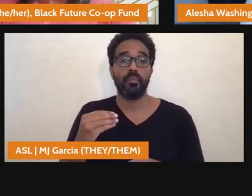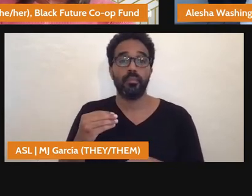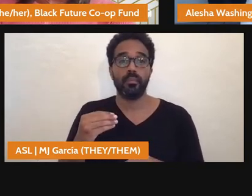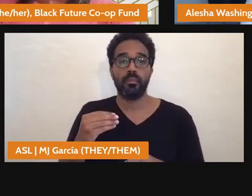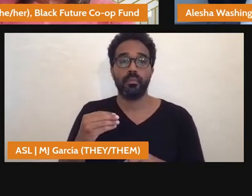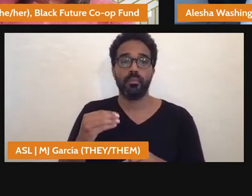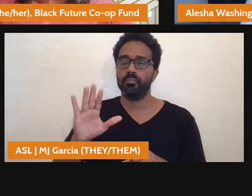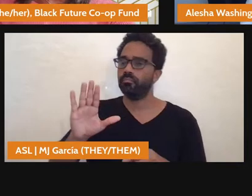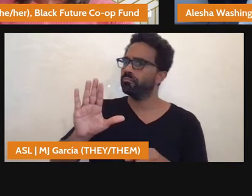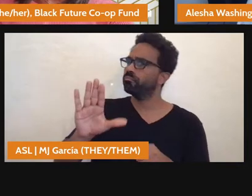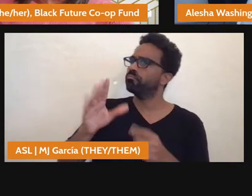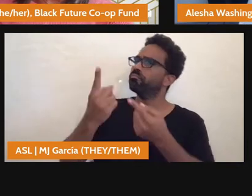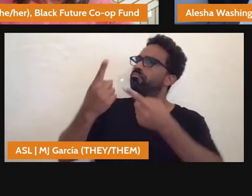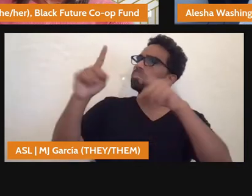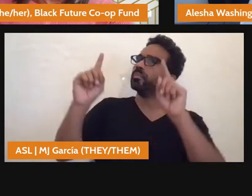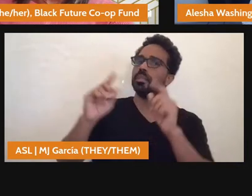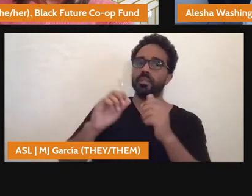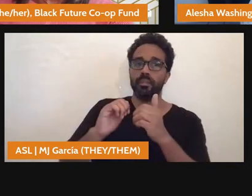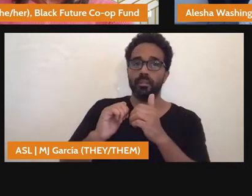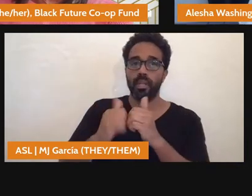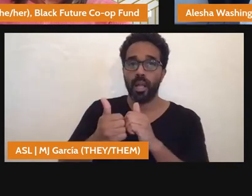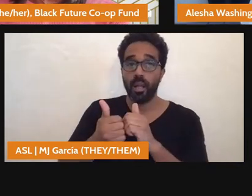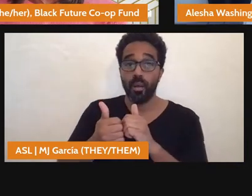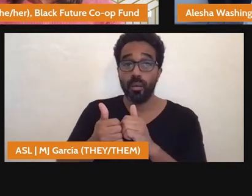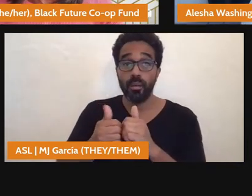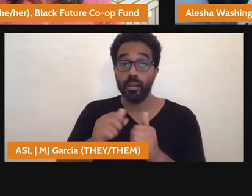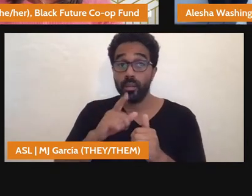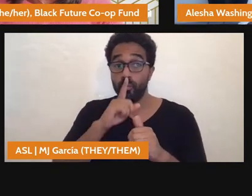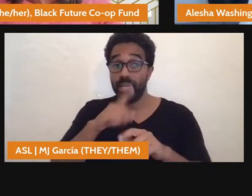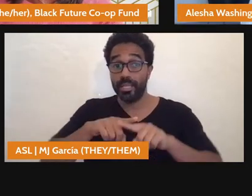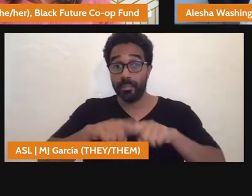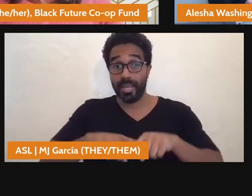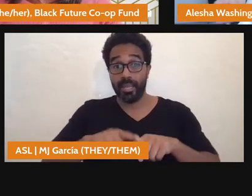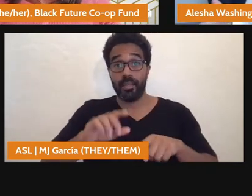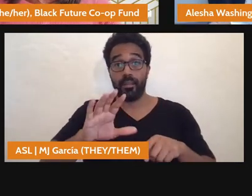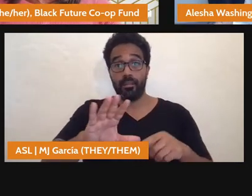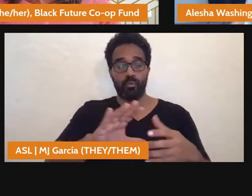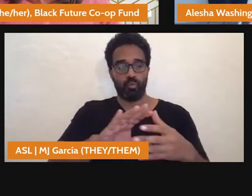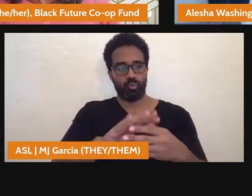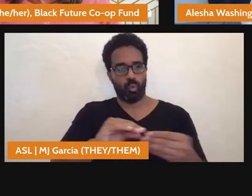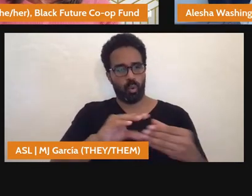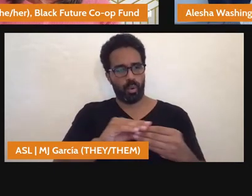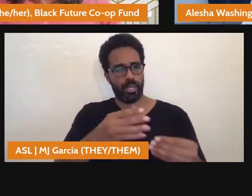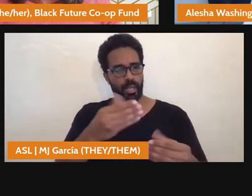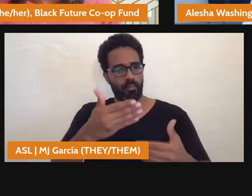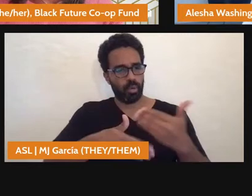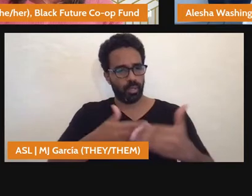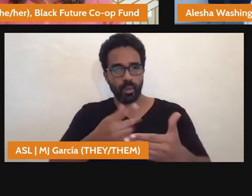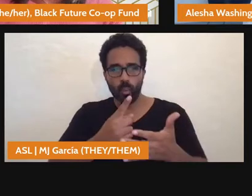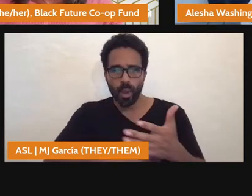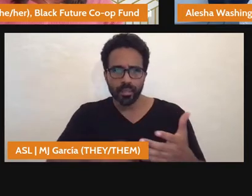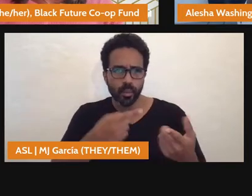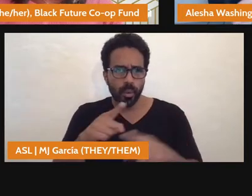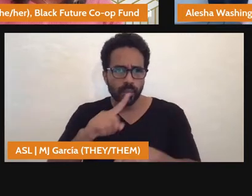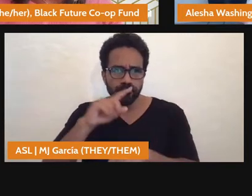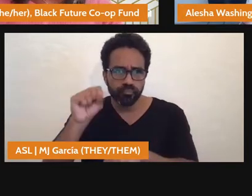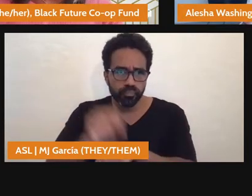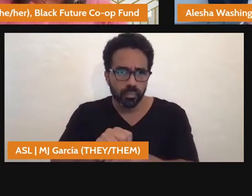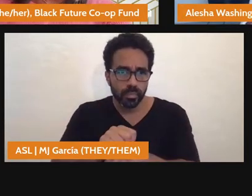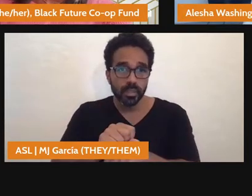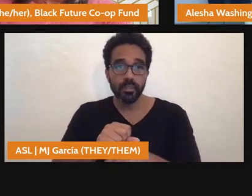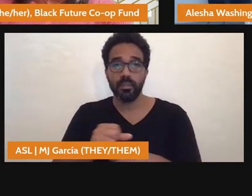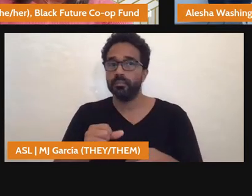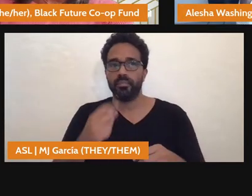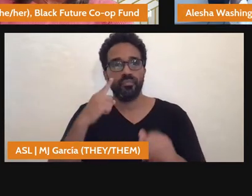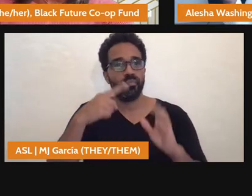in that realm is around the narrative and the progress. What movement are we making over time? We built a coalition, we pushed for